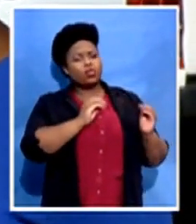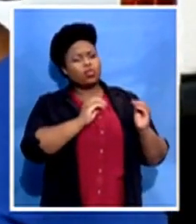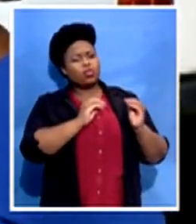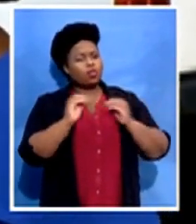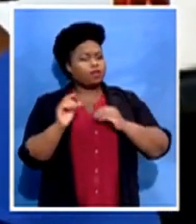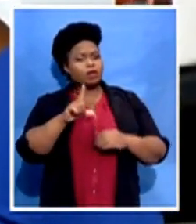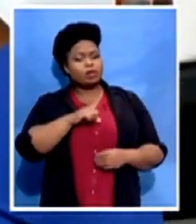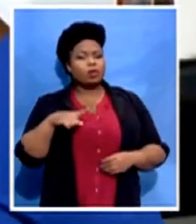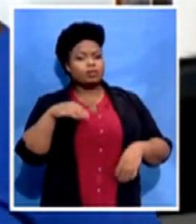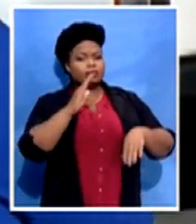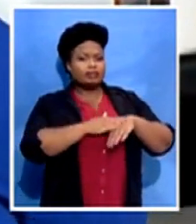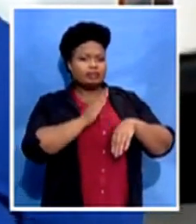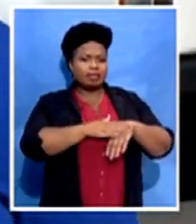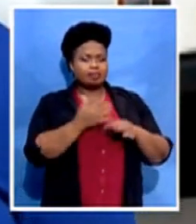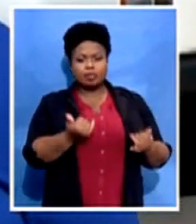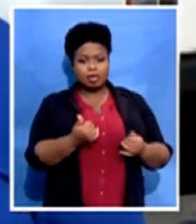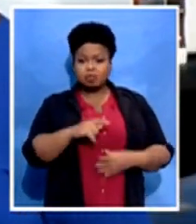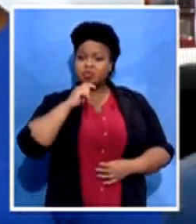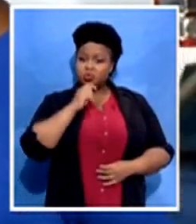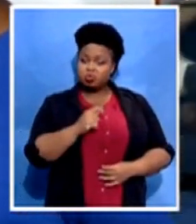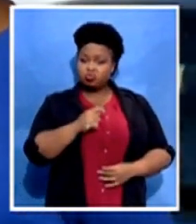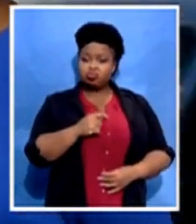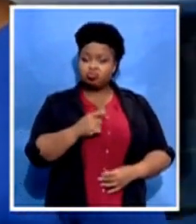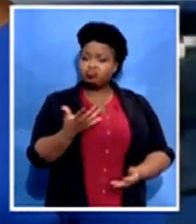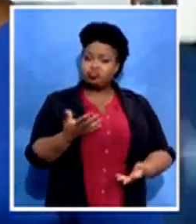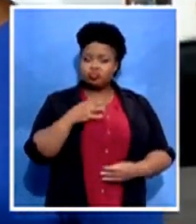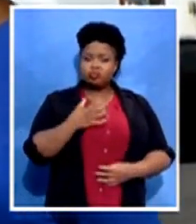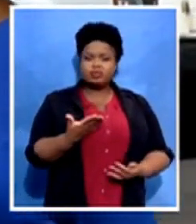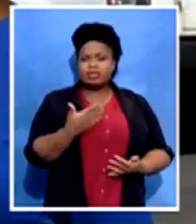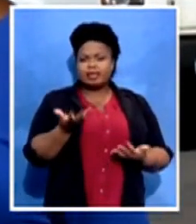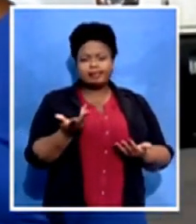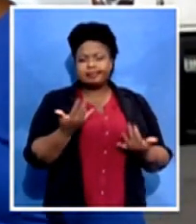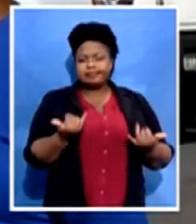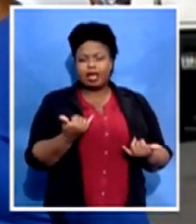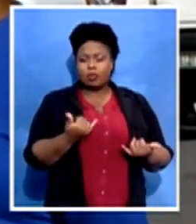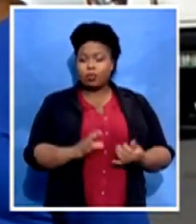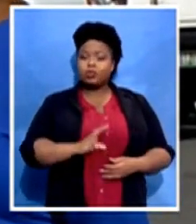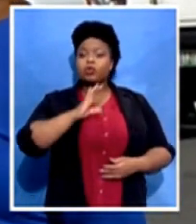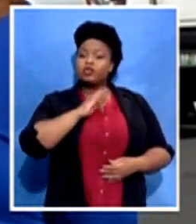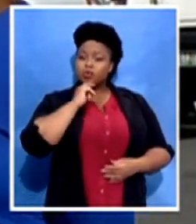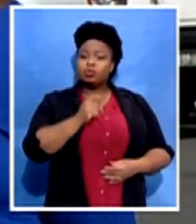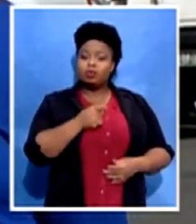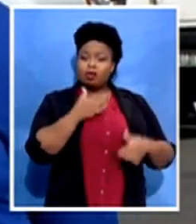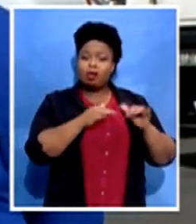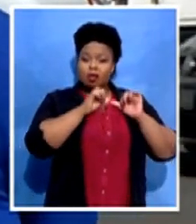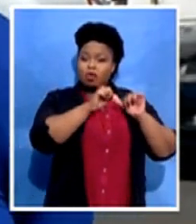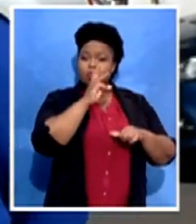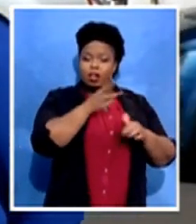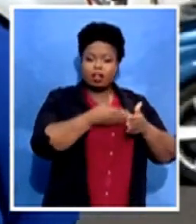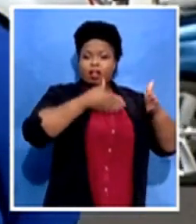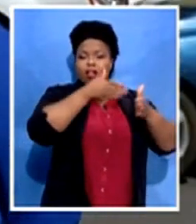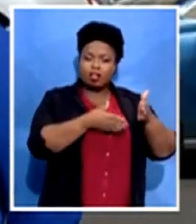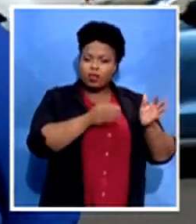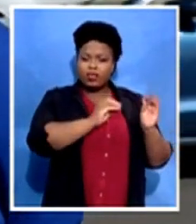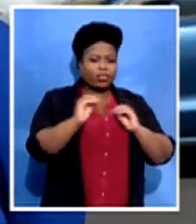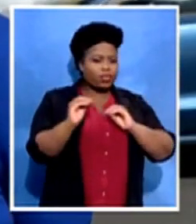that you are confident that it will go through without any further delays? Basically, you